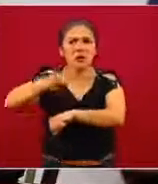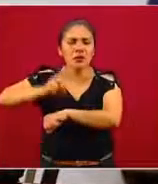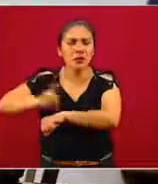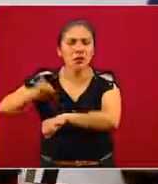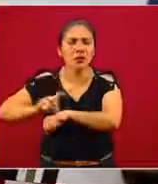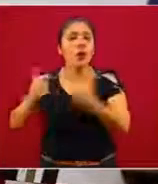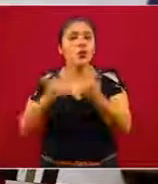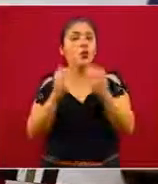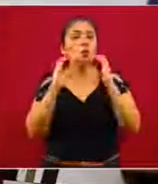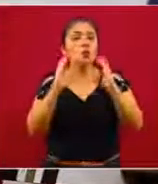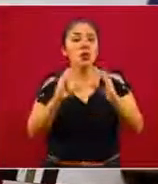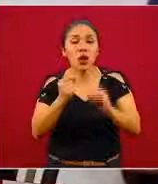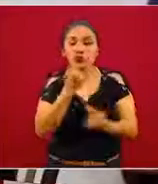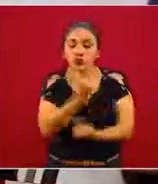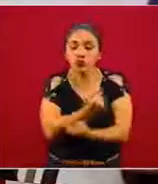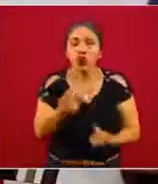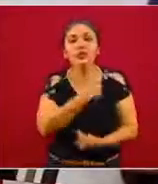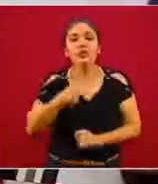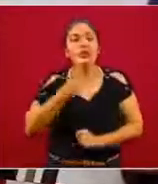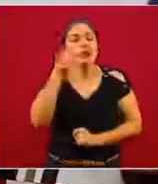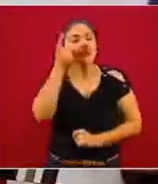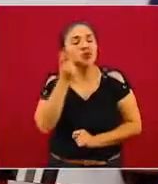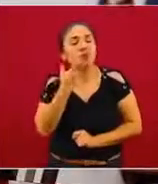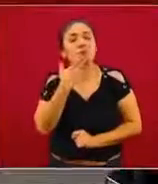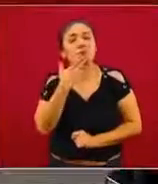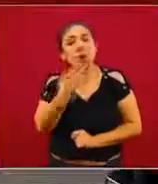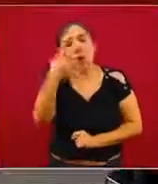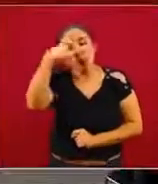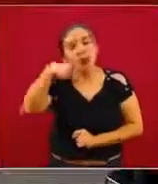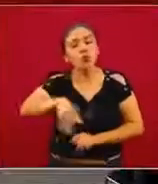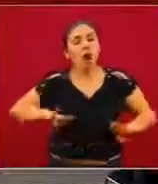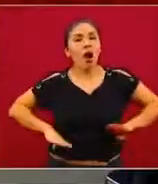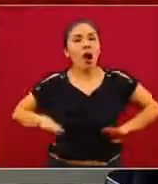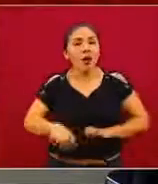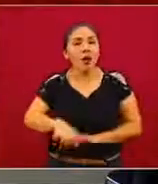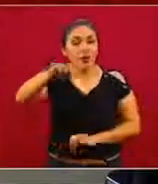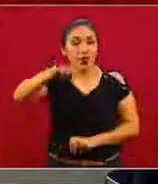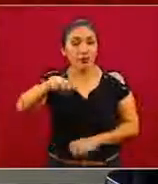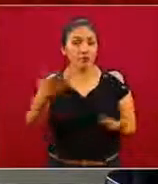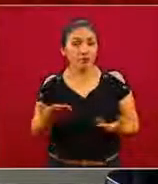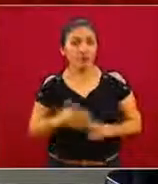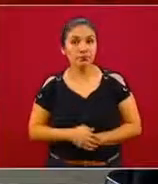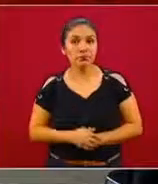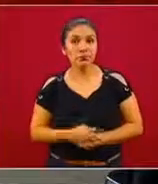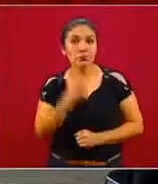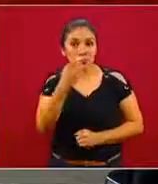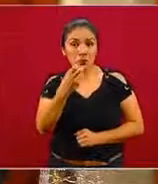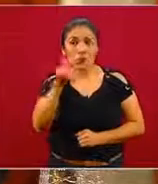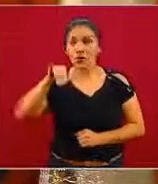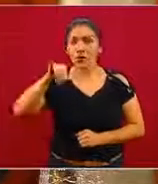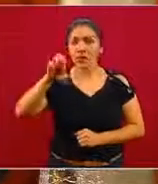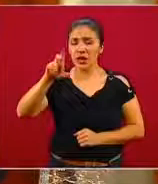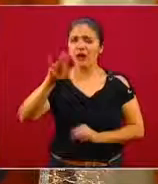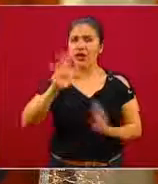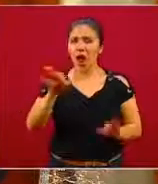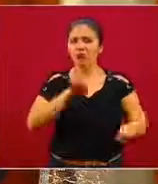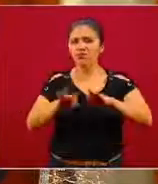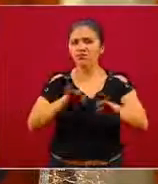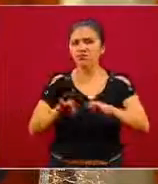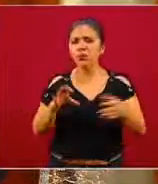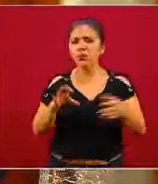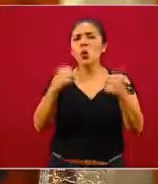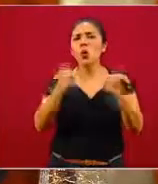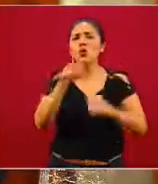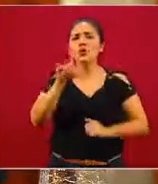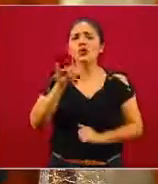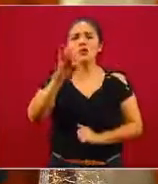the national campaign and make sure that children are sleeping enough based on their age. UNICEF is working